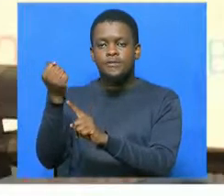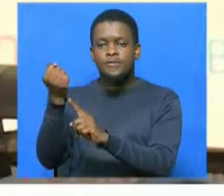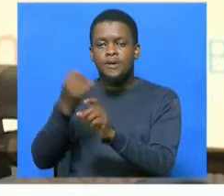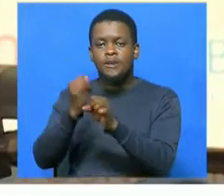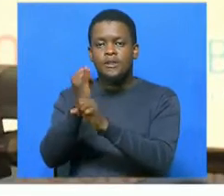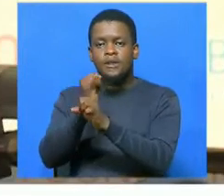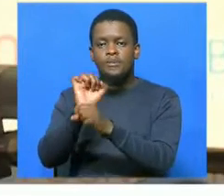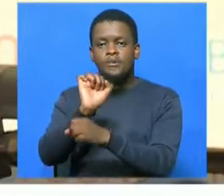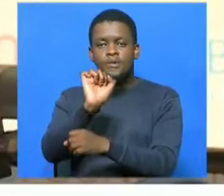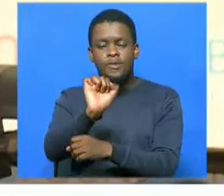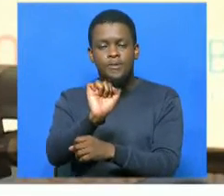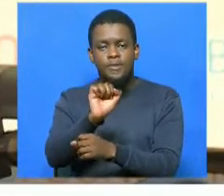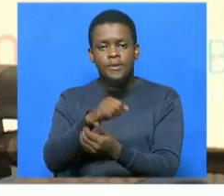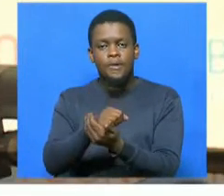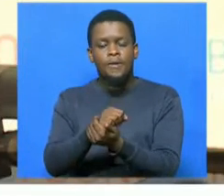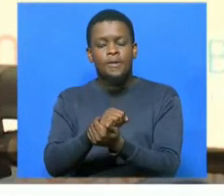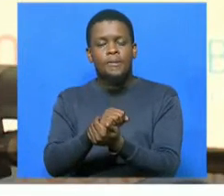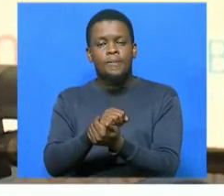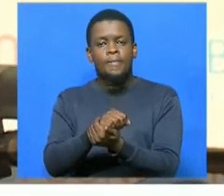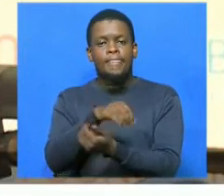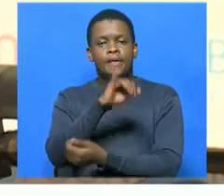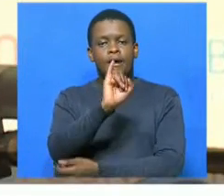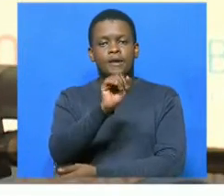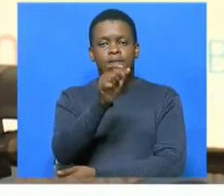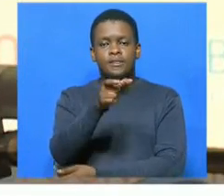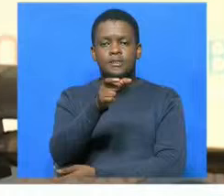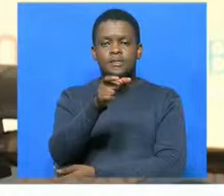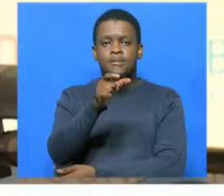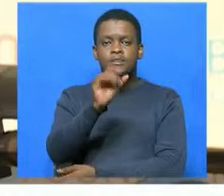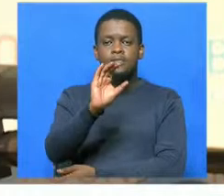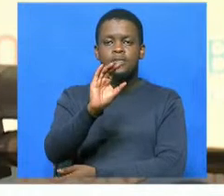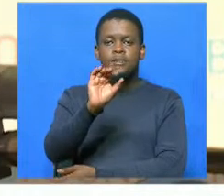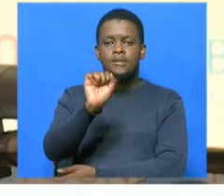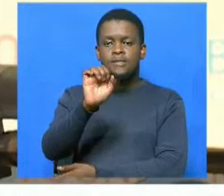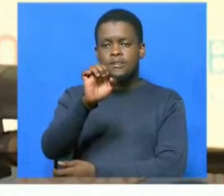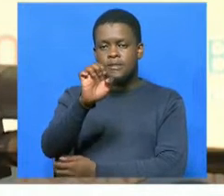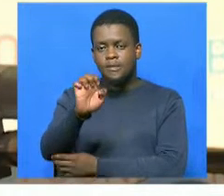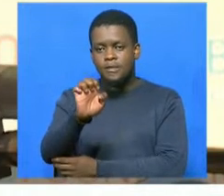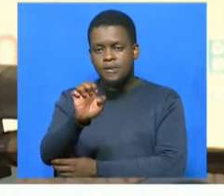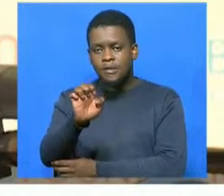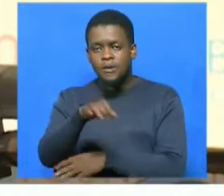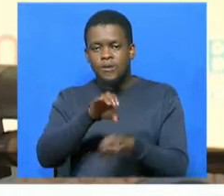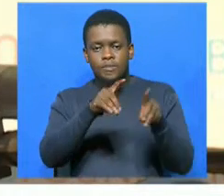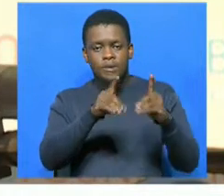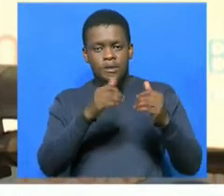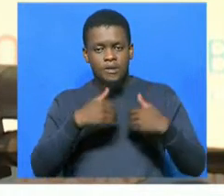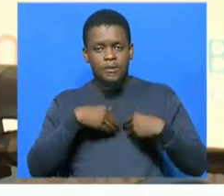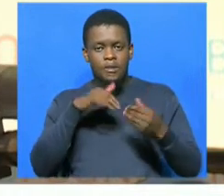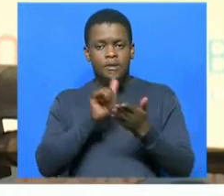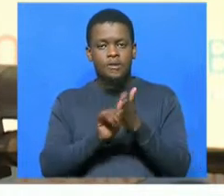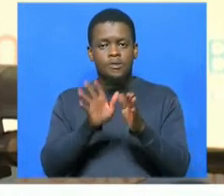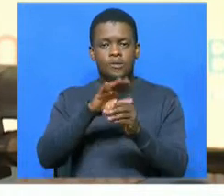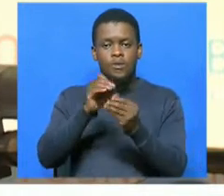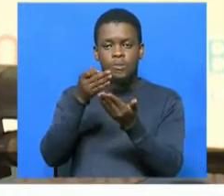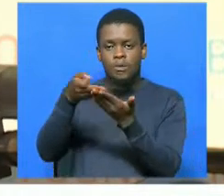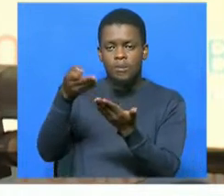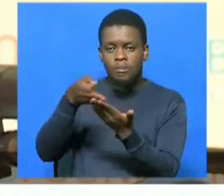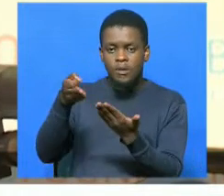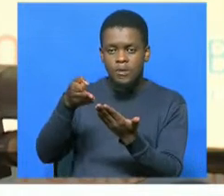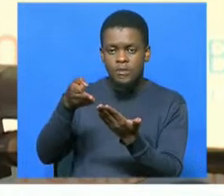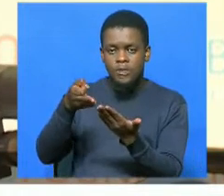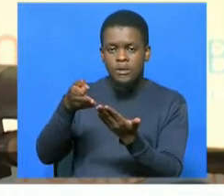up to the IGCSE, which covers tuition, boarding fees, transport and